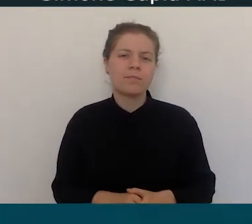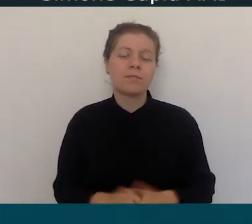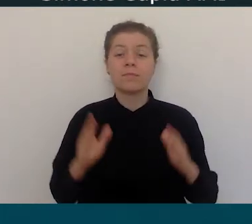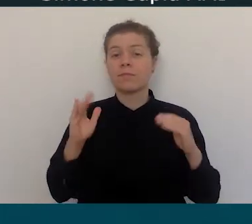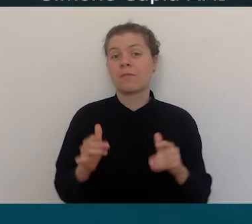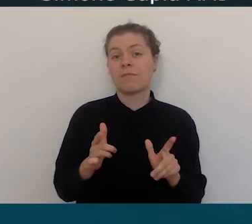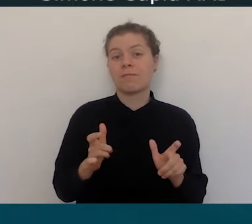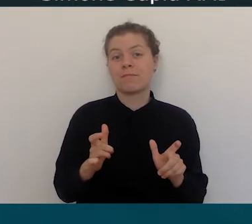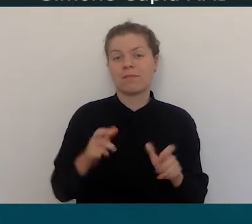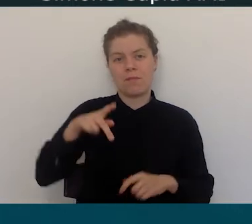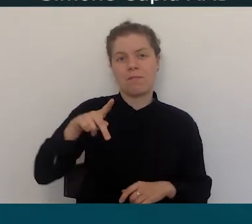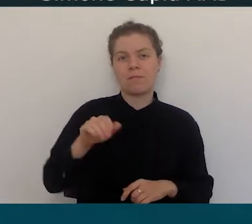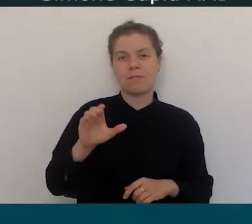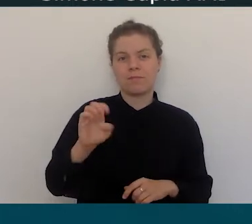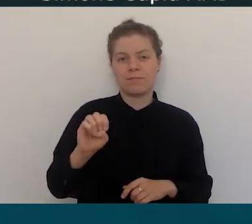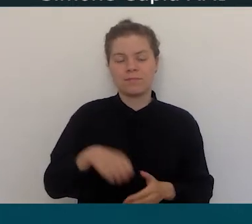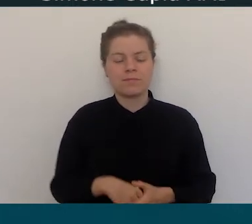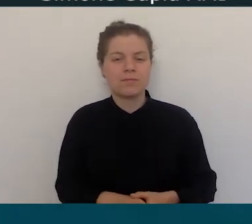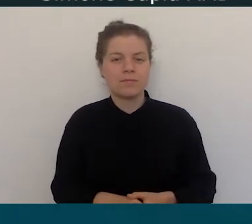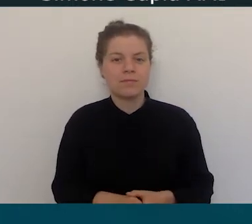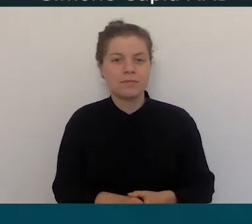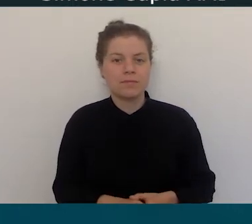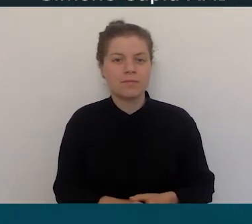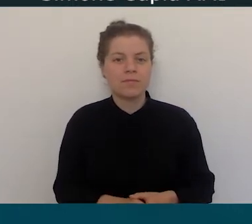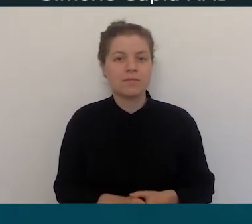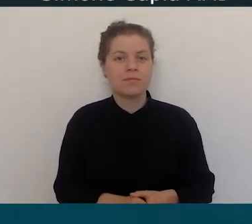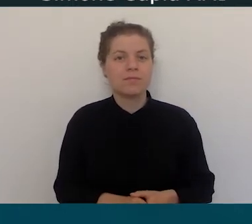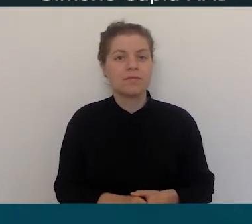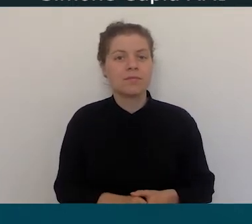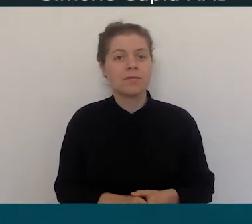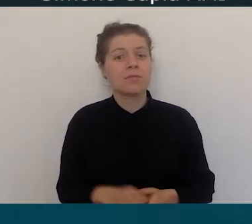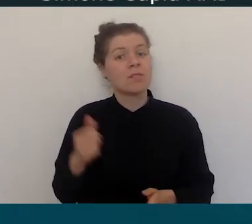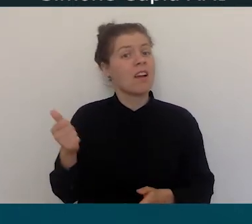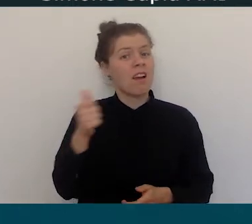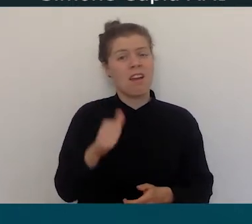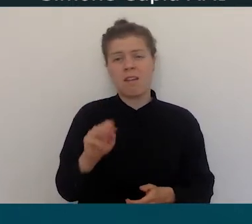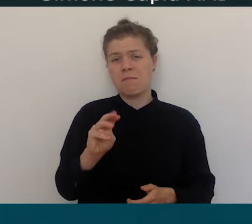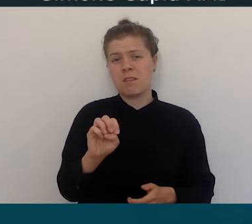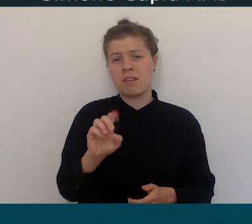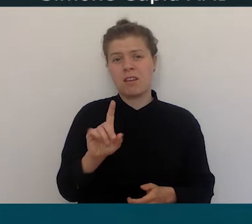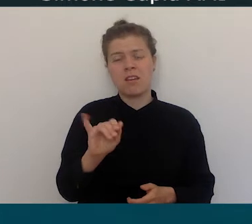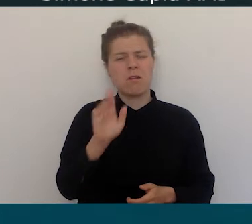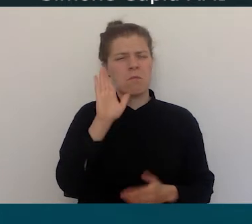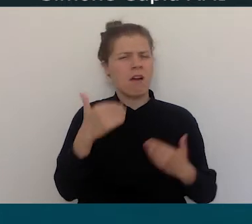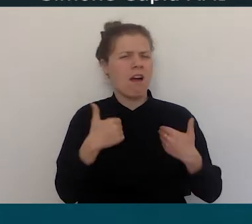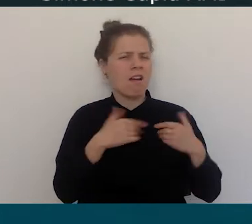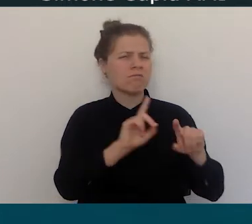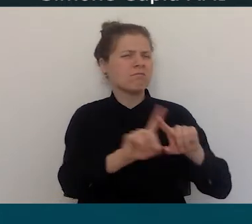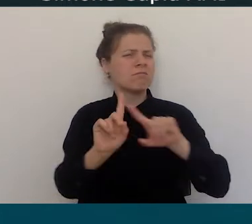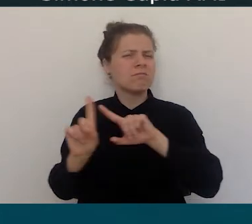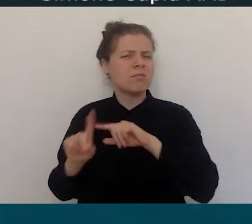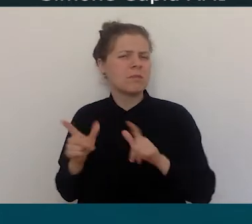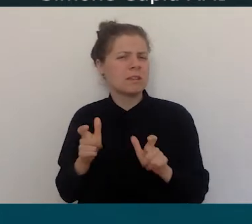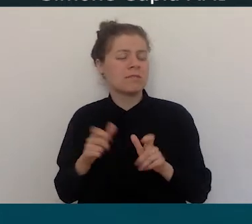Pace. Any piece of media that you are presenting is going to have a different pace. I like to give 3